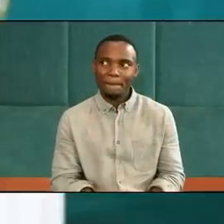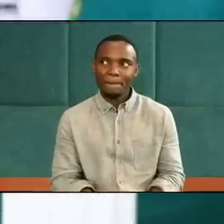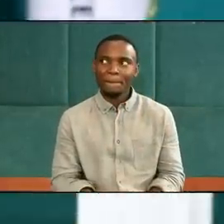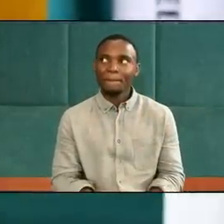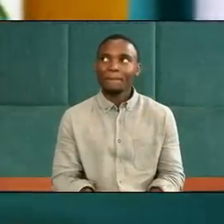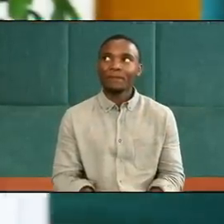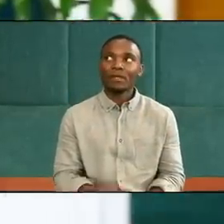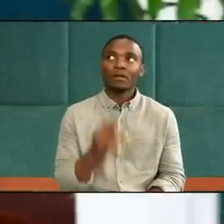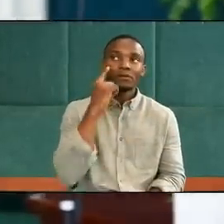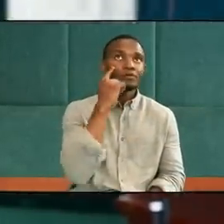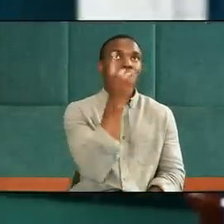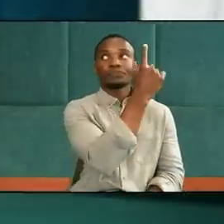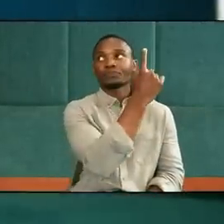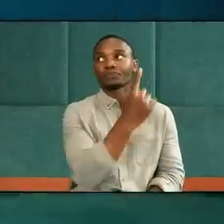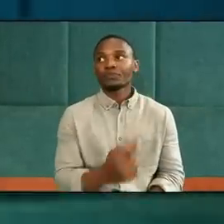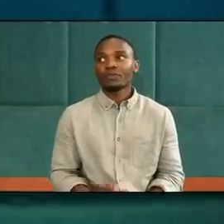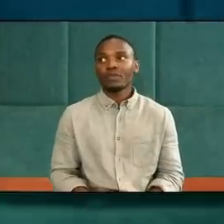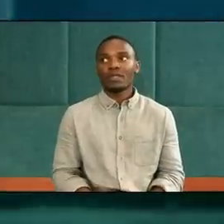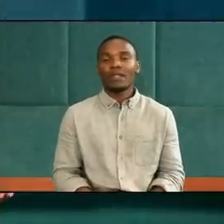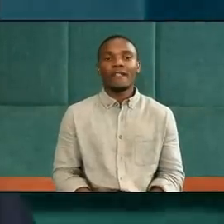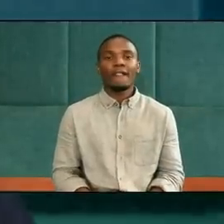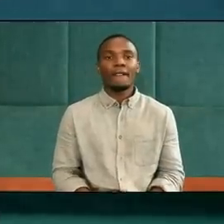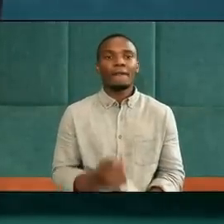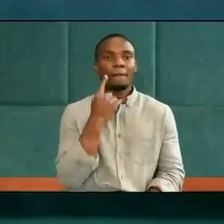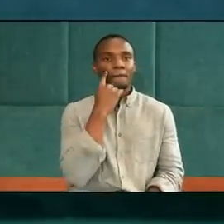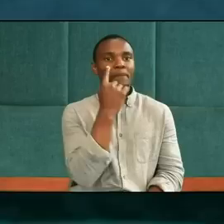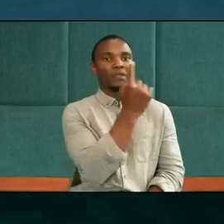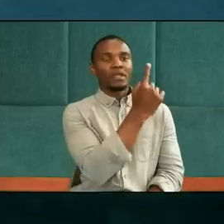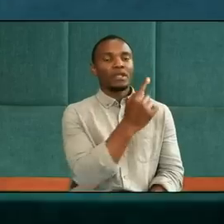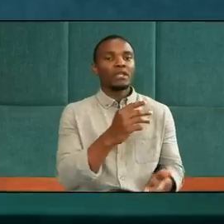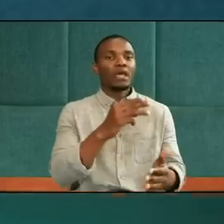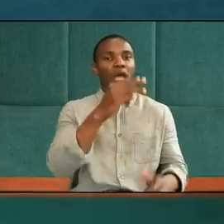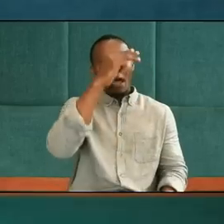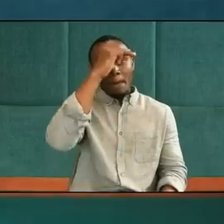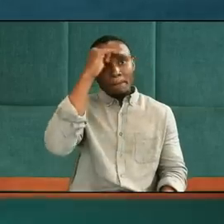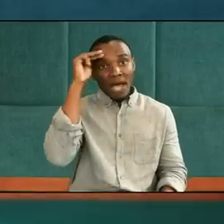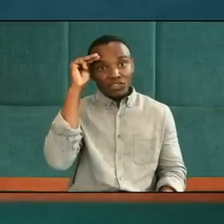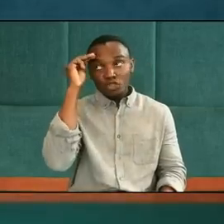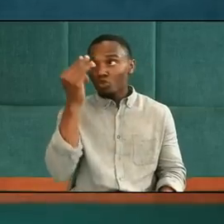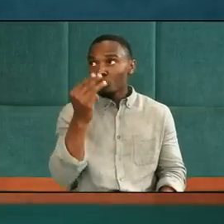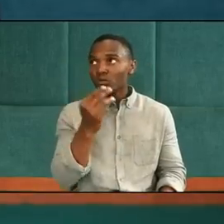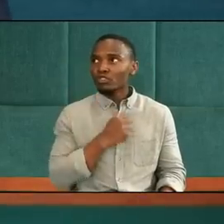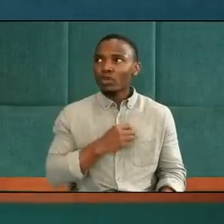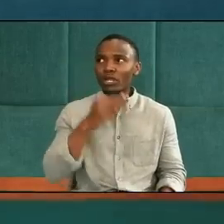gonna put up the text for you. I'm in Matthew chapter 16.